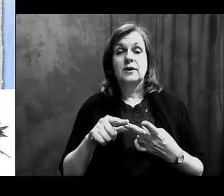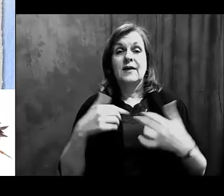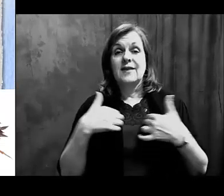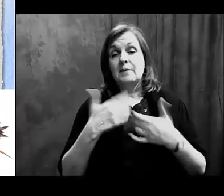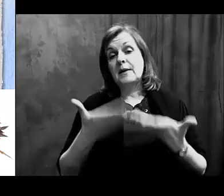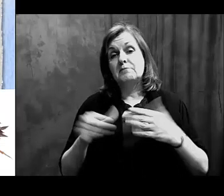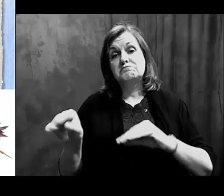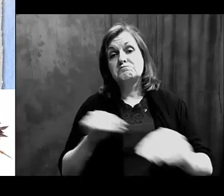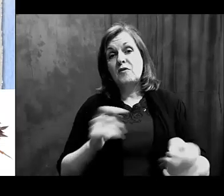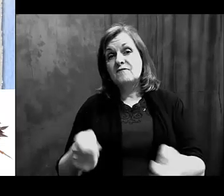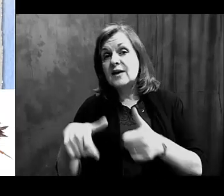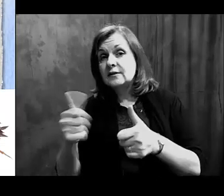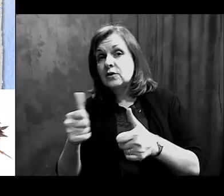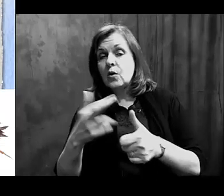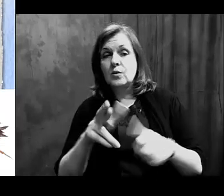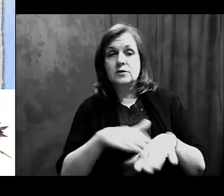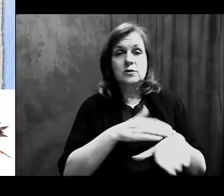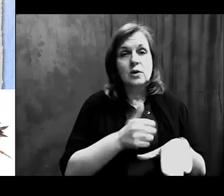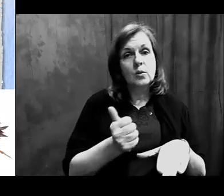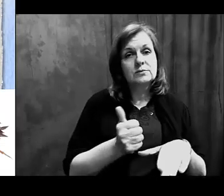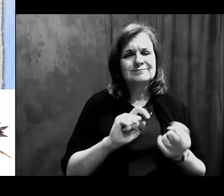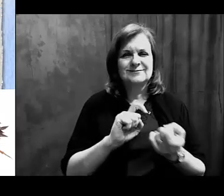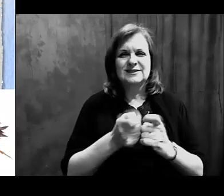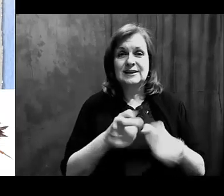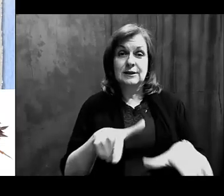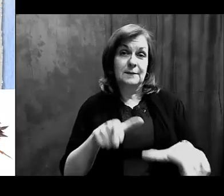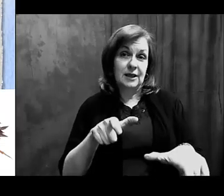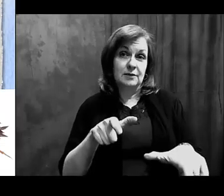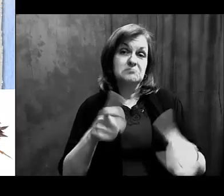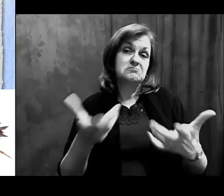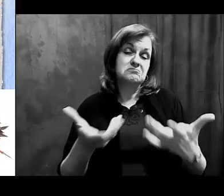it go faster or slower, so simply changing speed